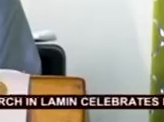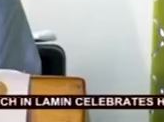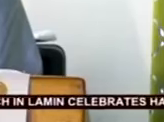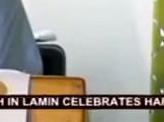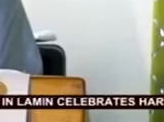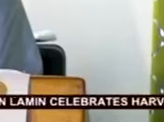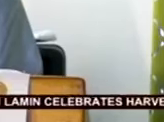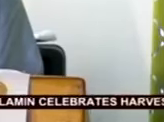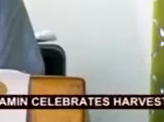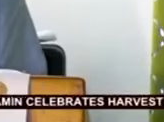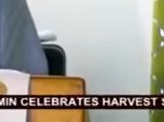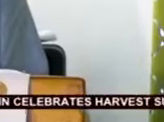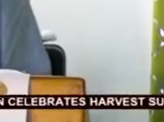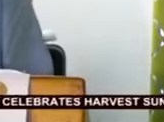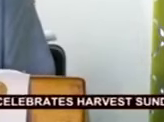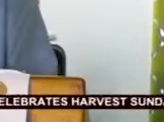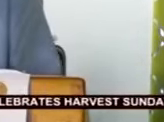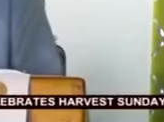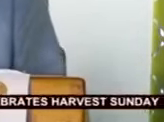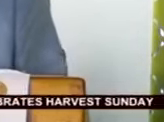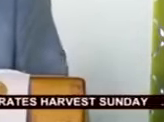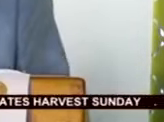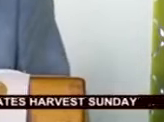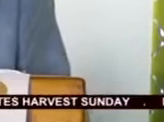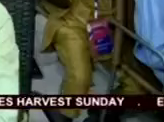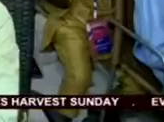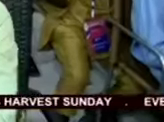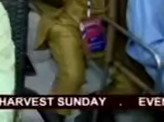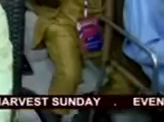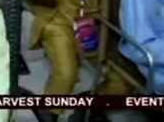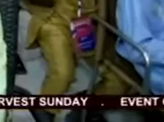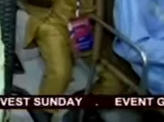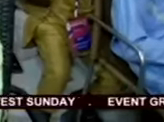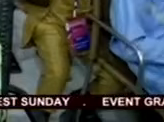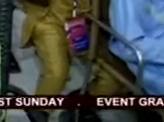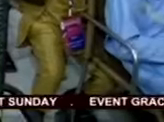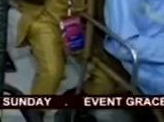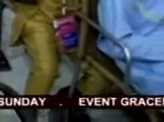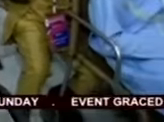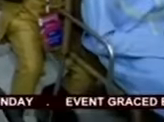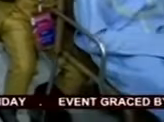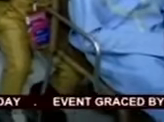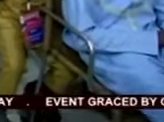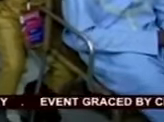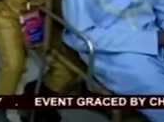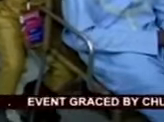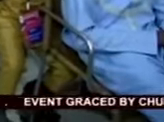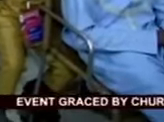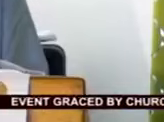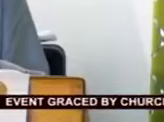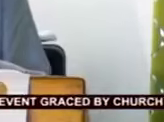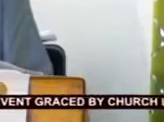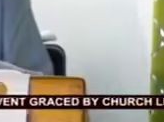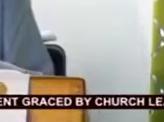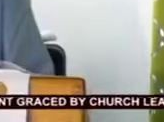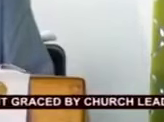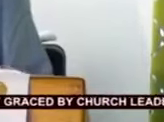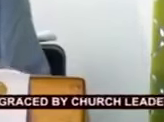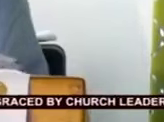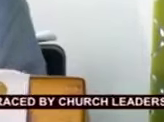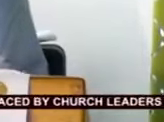so waya yita ko ni bota jang sheikh jeju be seworo fanan sotalale mimmo posol fanam be duflale inshallah daud fanan